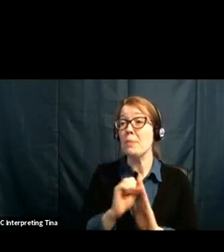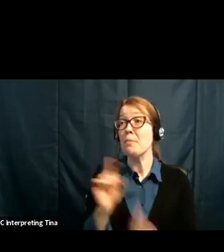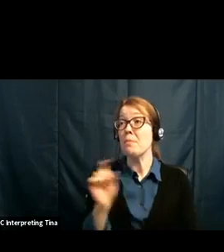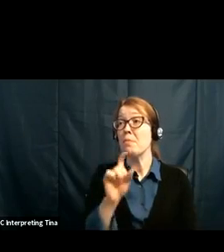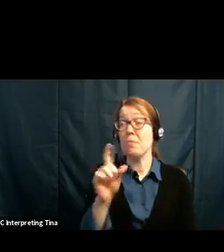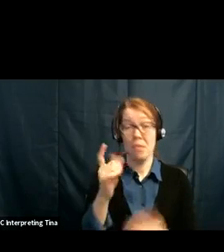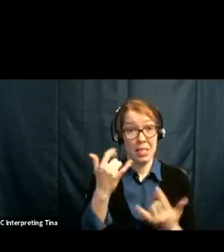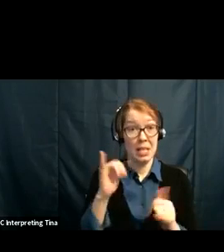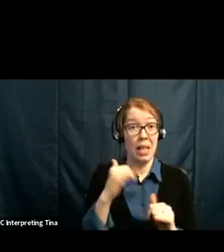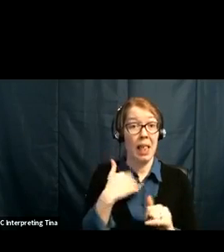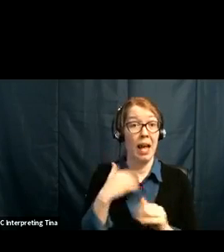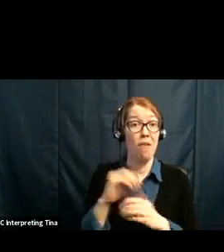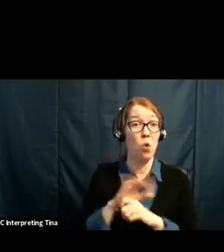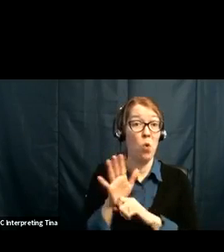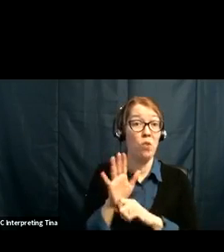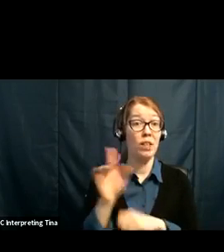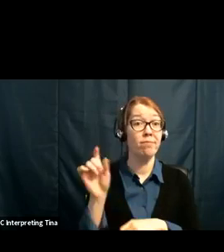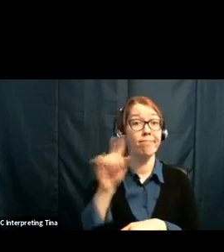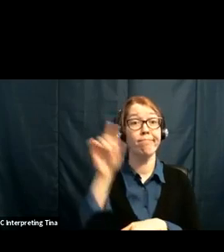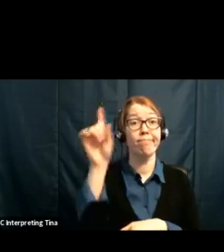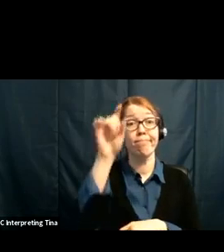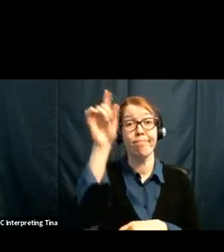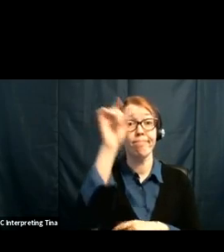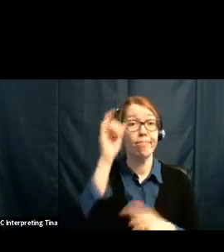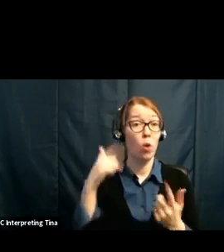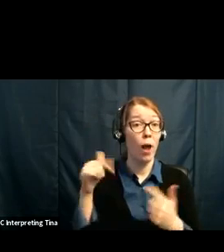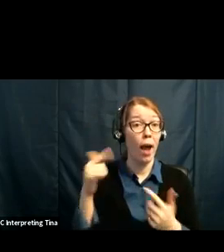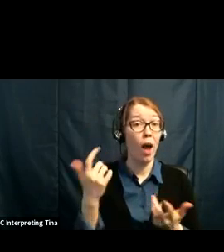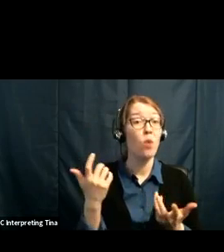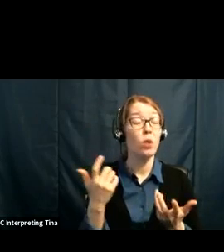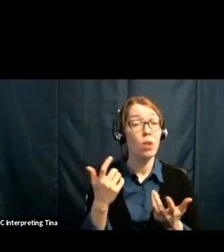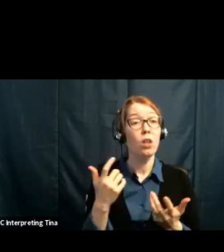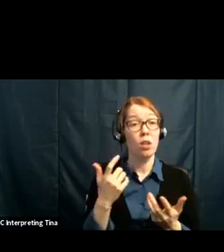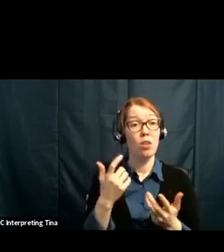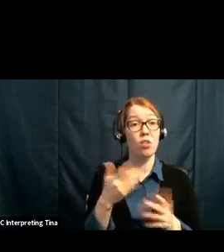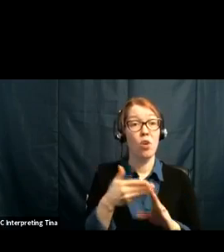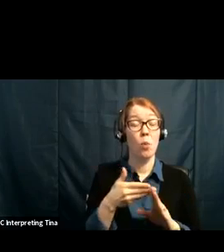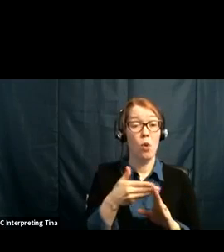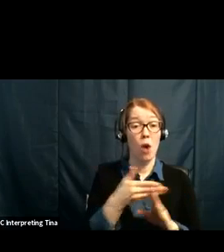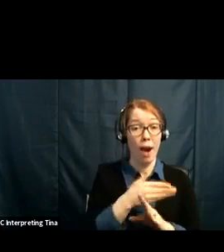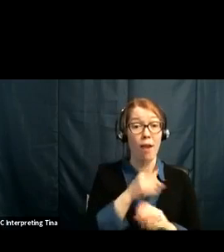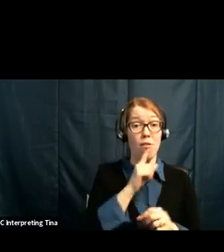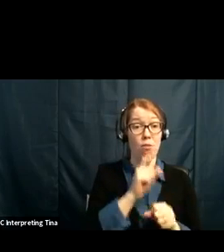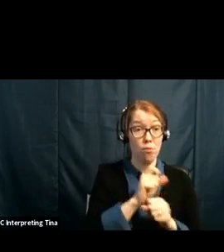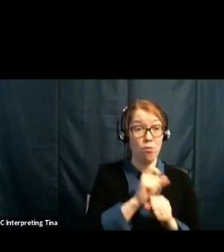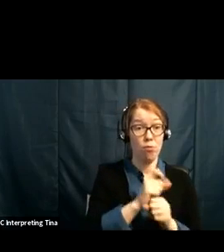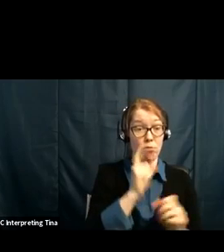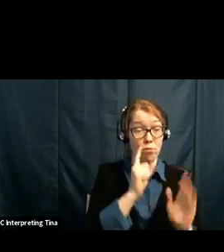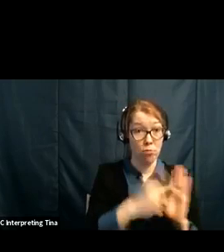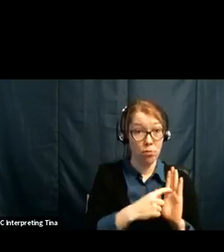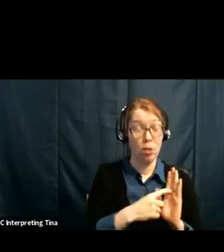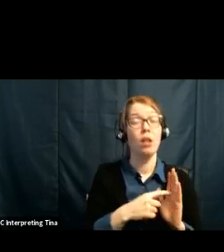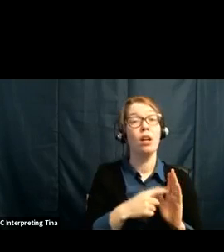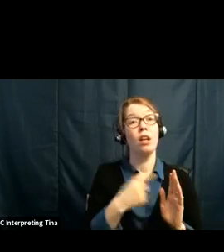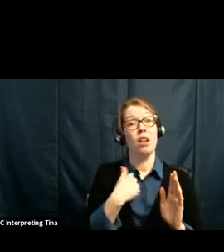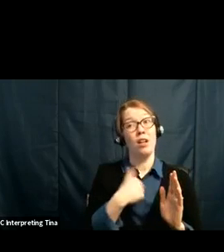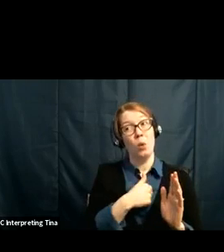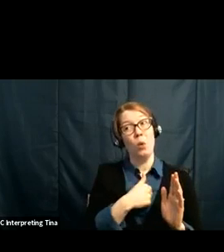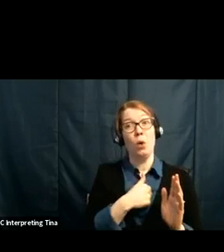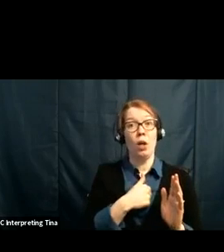screen people who are asymptomatic prior to procedure, we have a